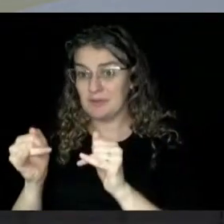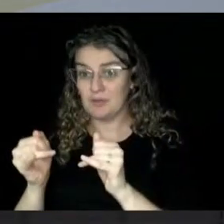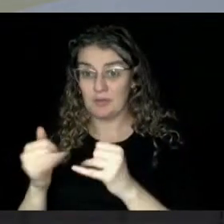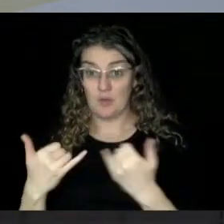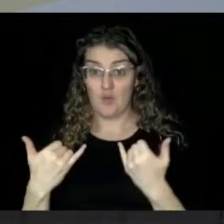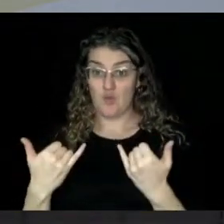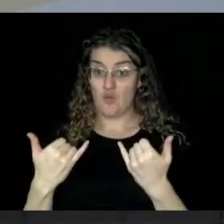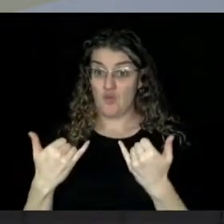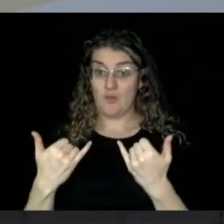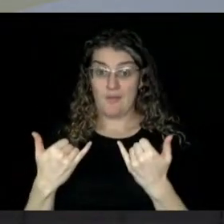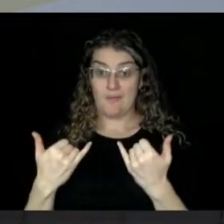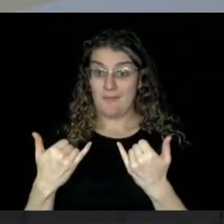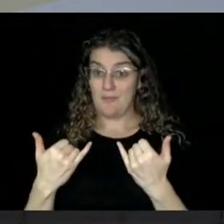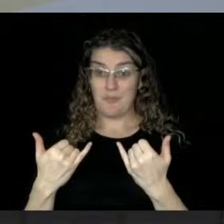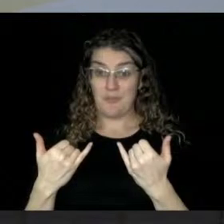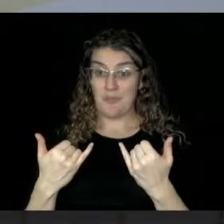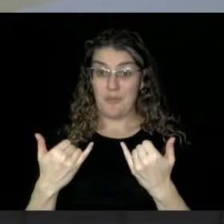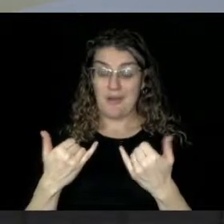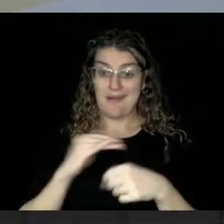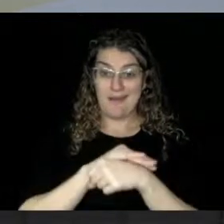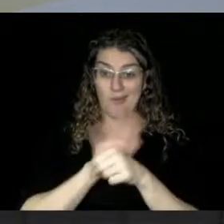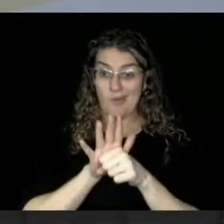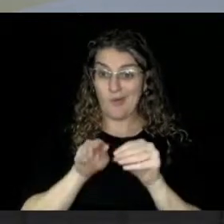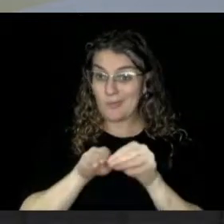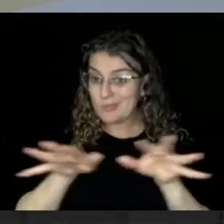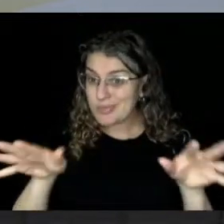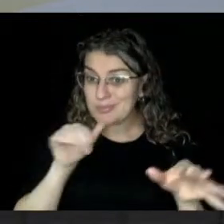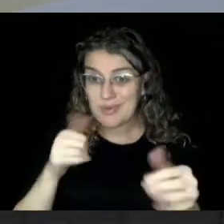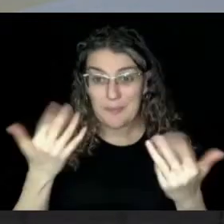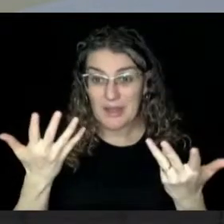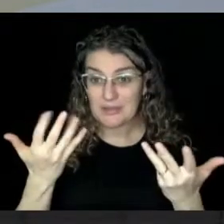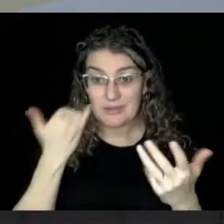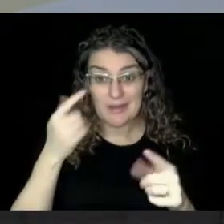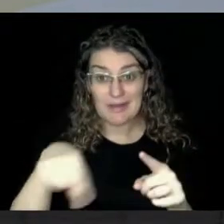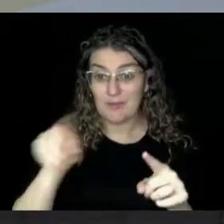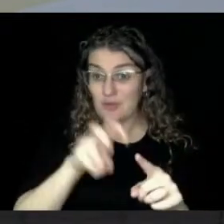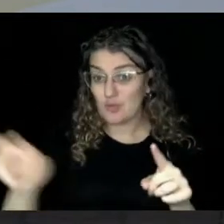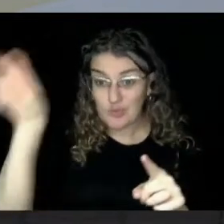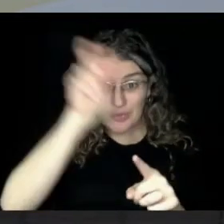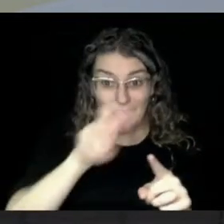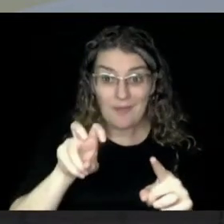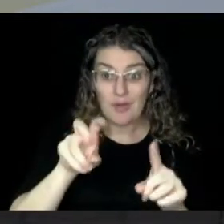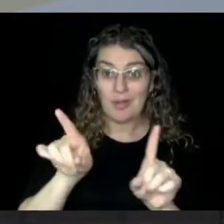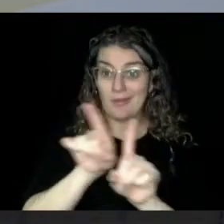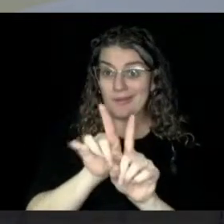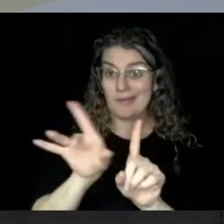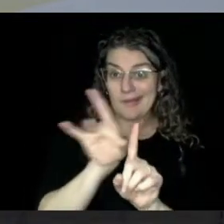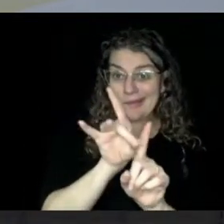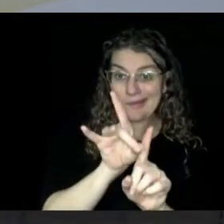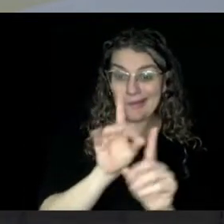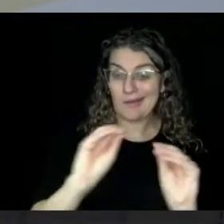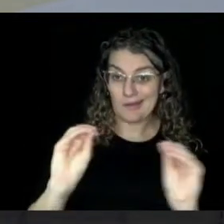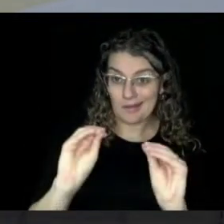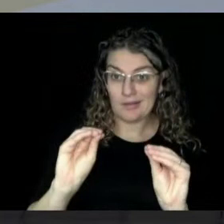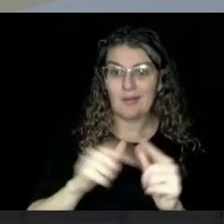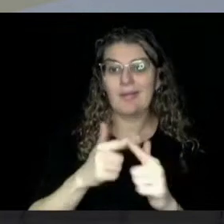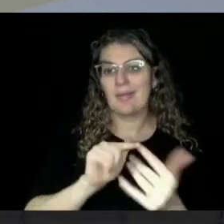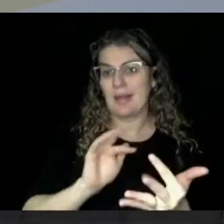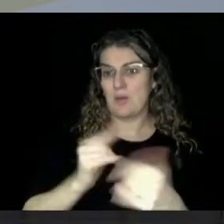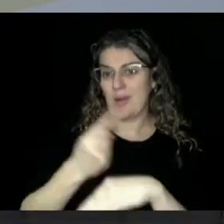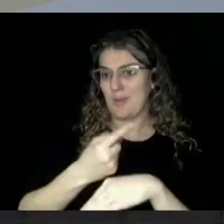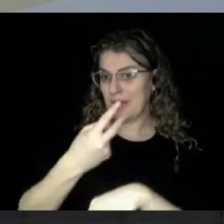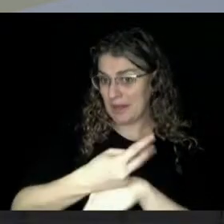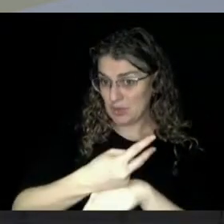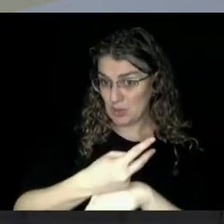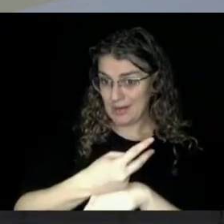virus circulating. In this point in time, if you've not traveled, you've not been in contact with anyone, I think you could certainly wait a day and see if those